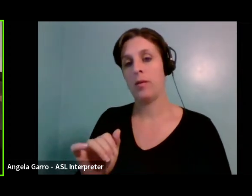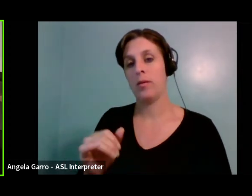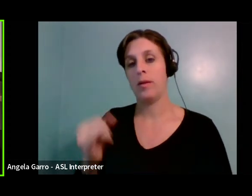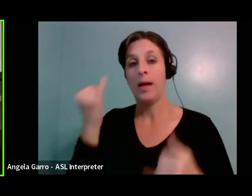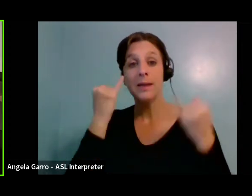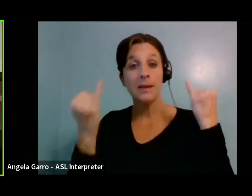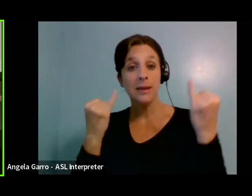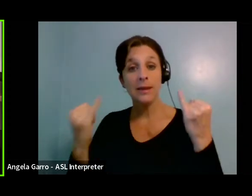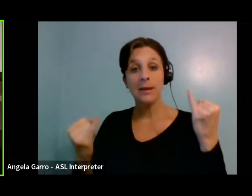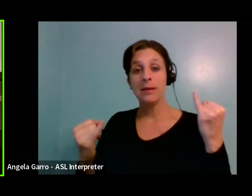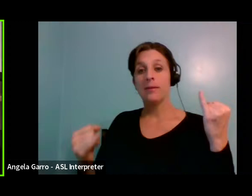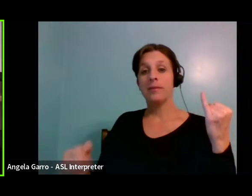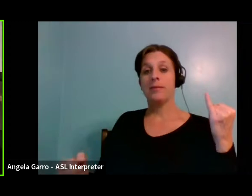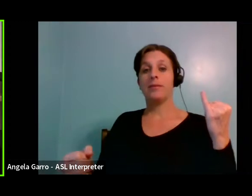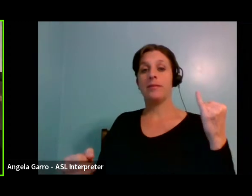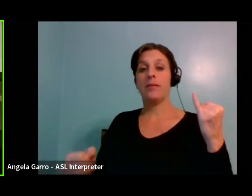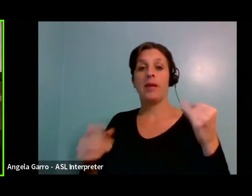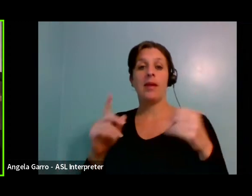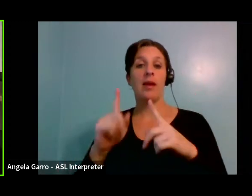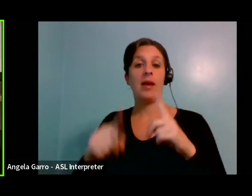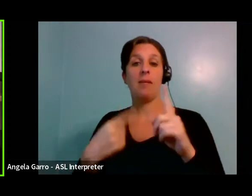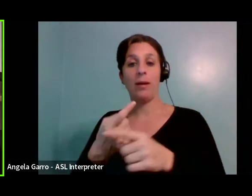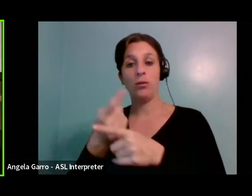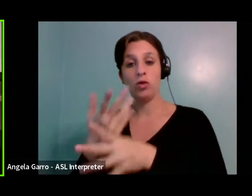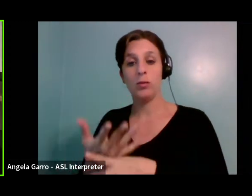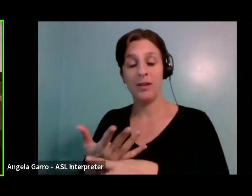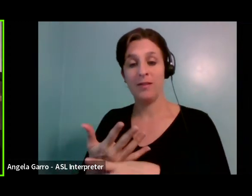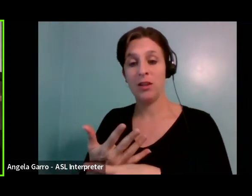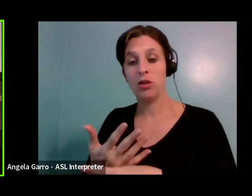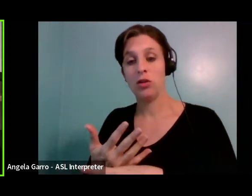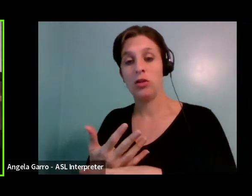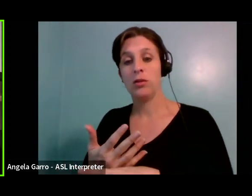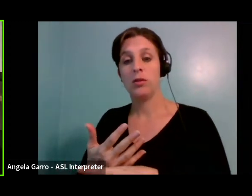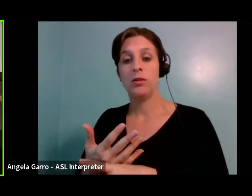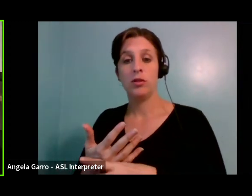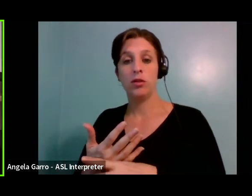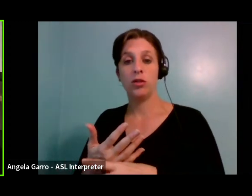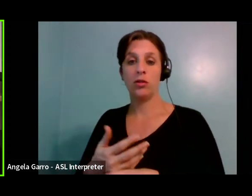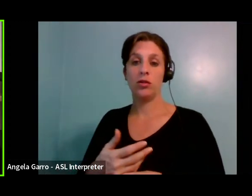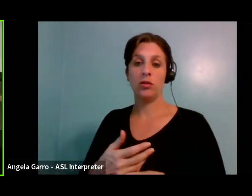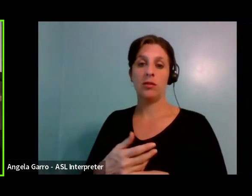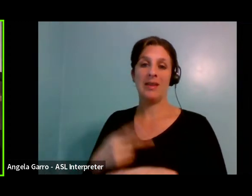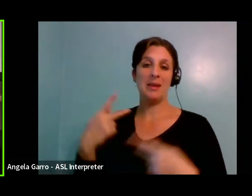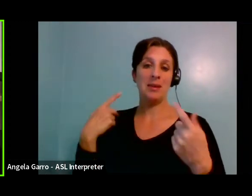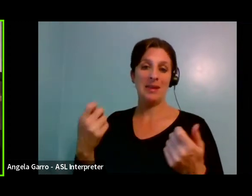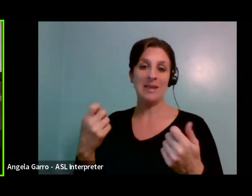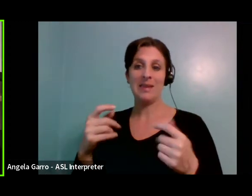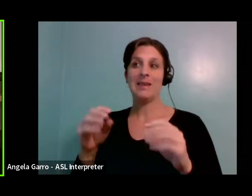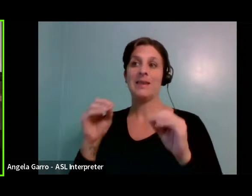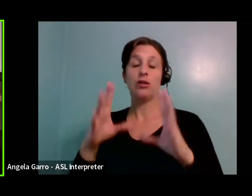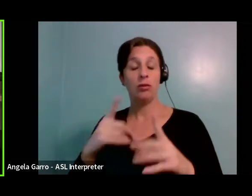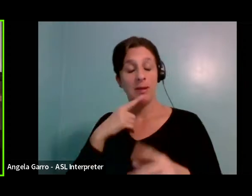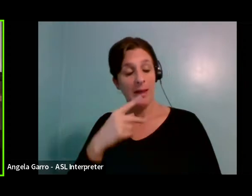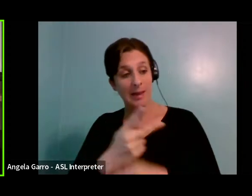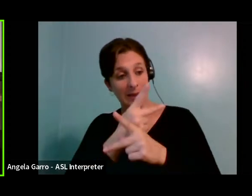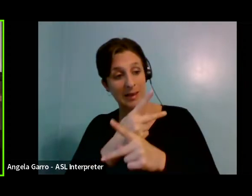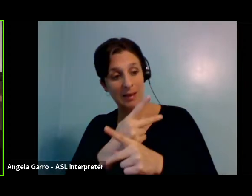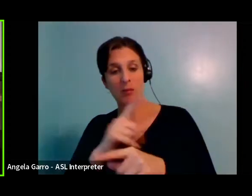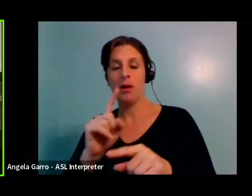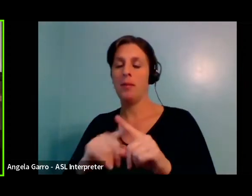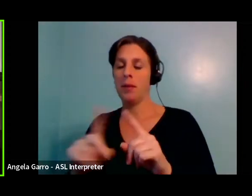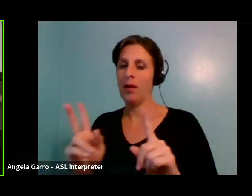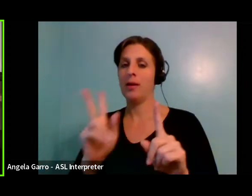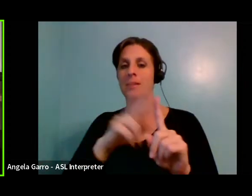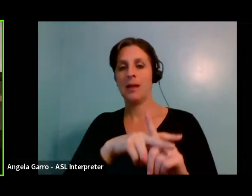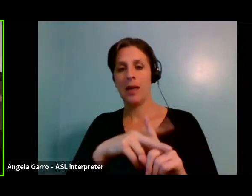ideas, again, about supervision. I'm getting PE teachers saying, keep the program, but assign someone the